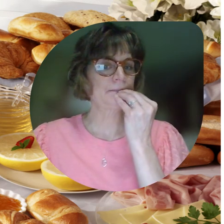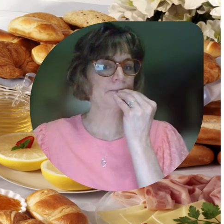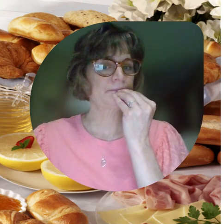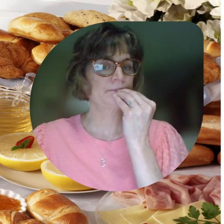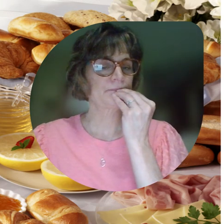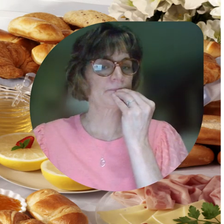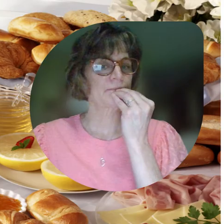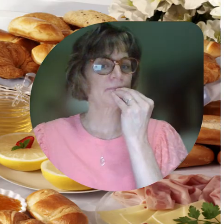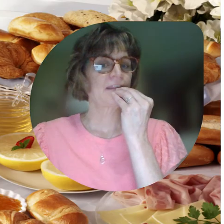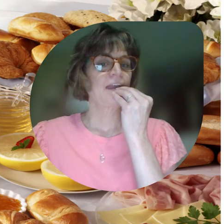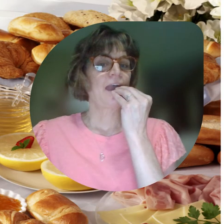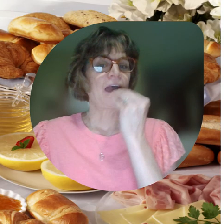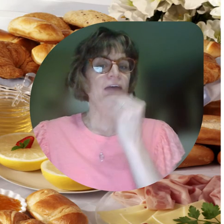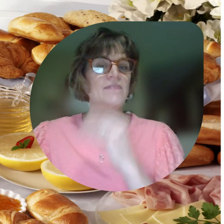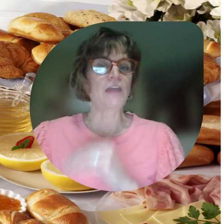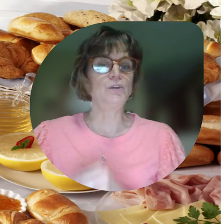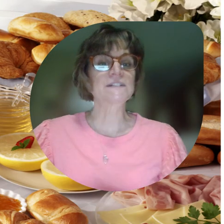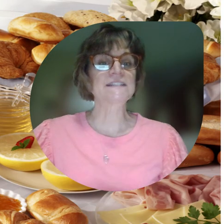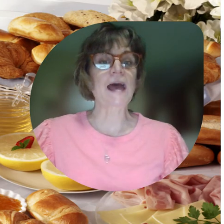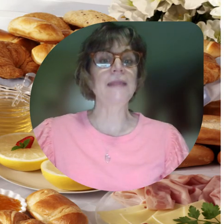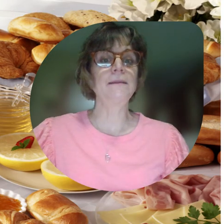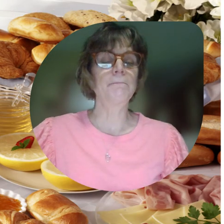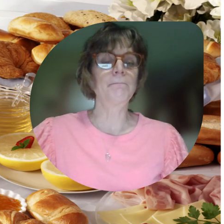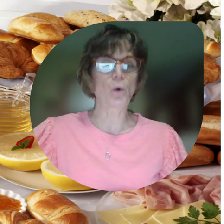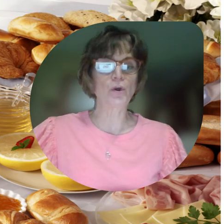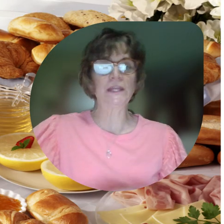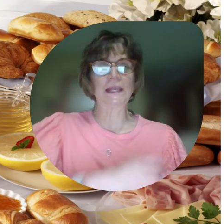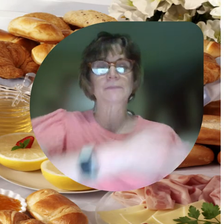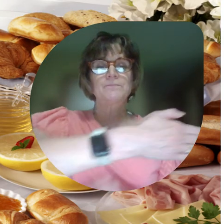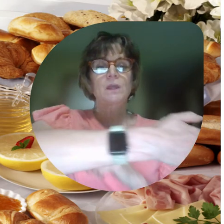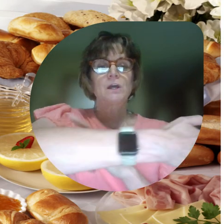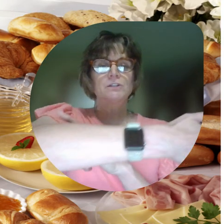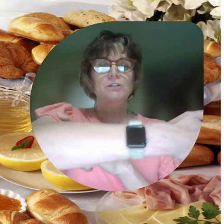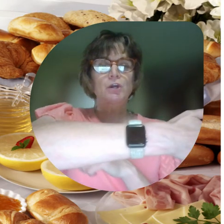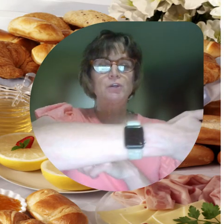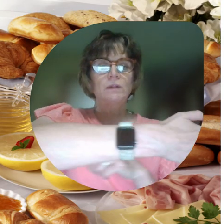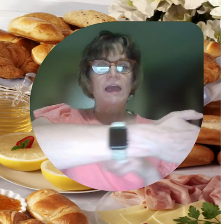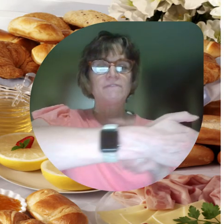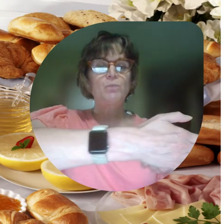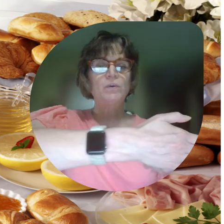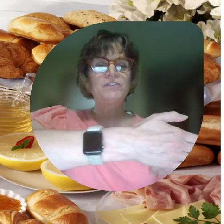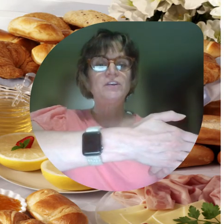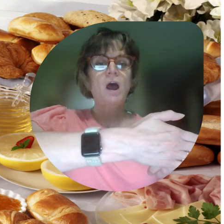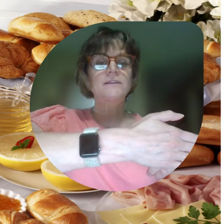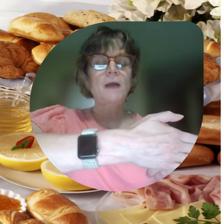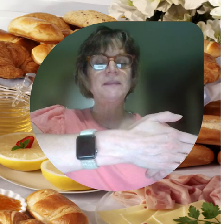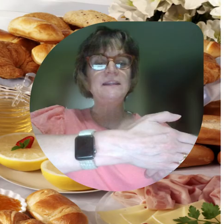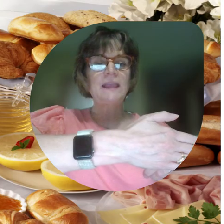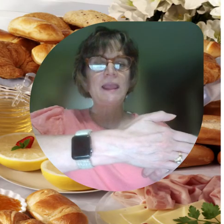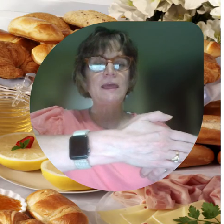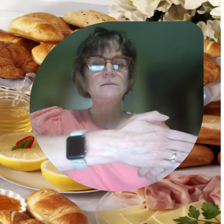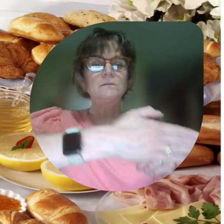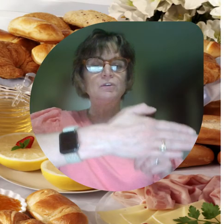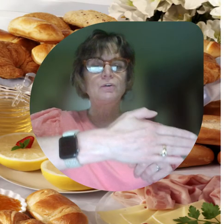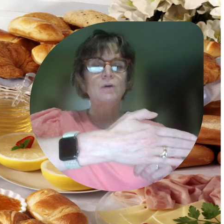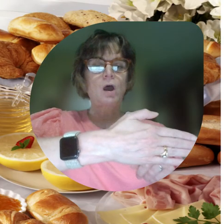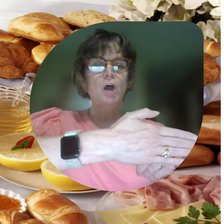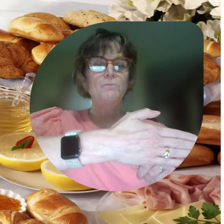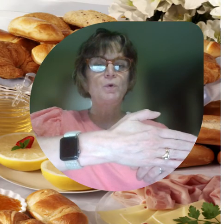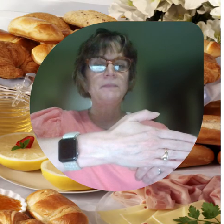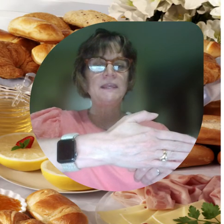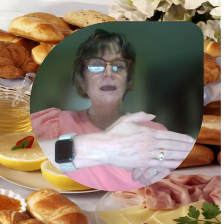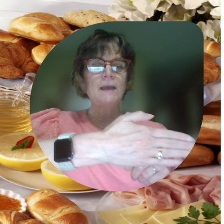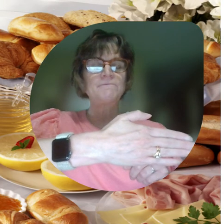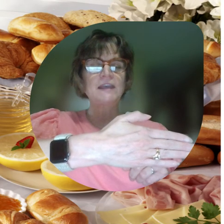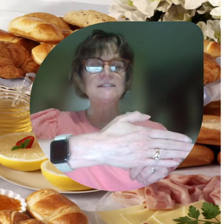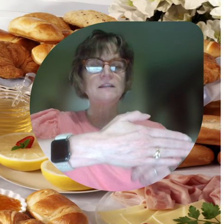eat, and then you will sign morning. So you will have, with your non-dominant hand, your arm